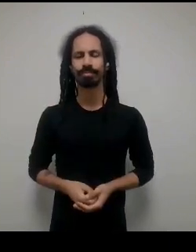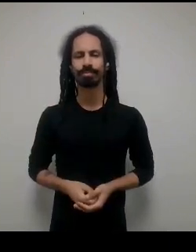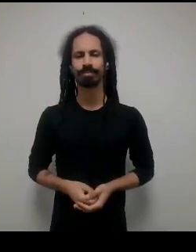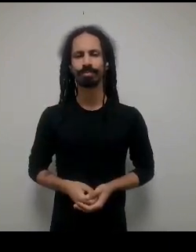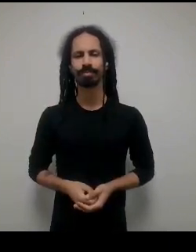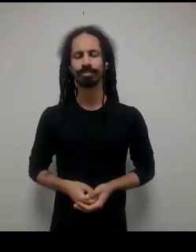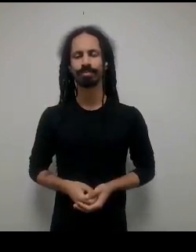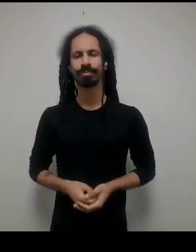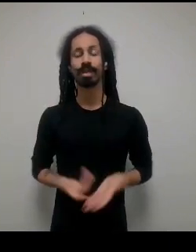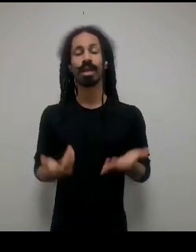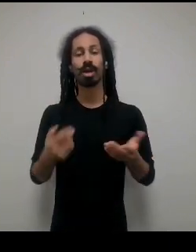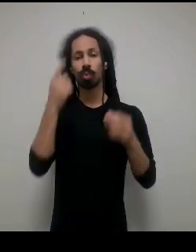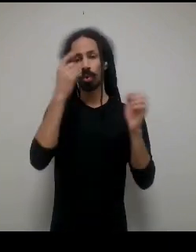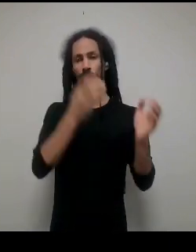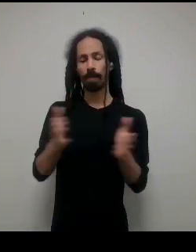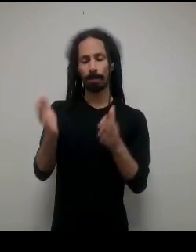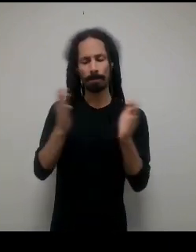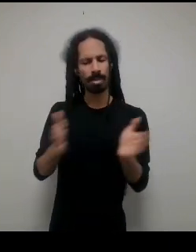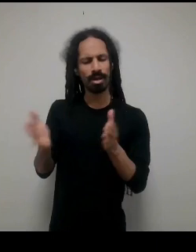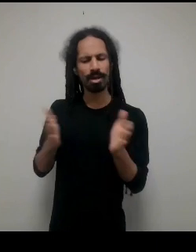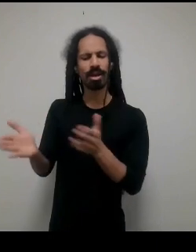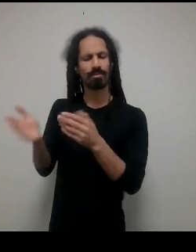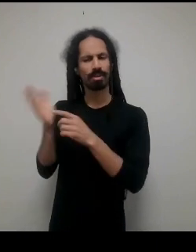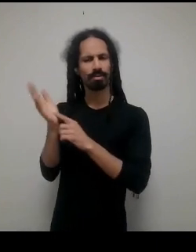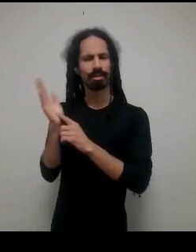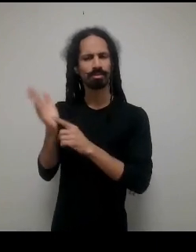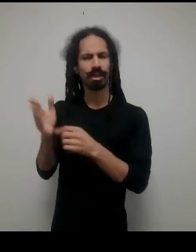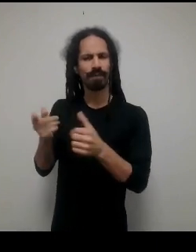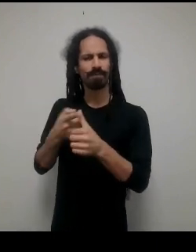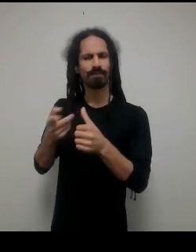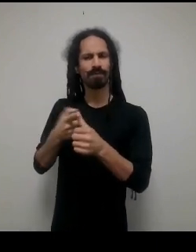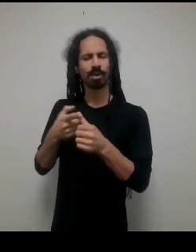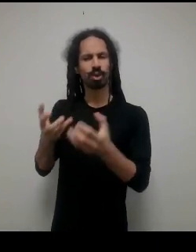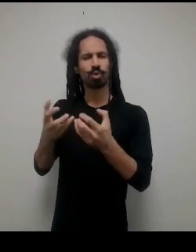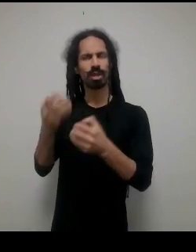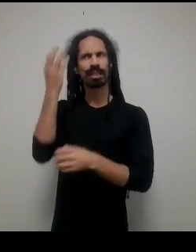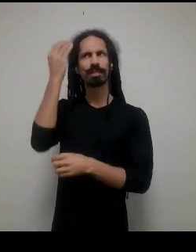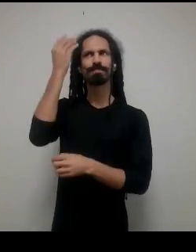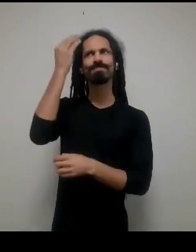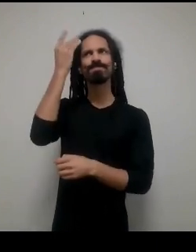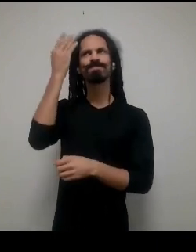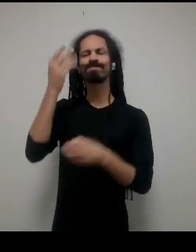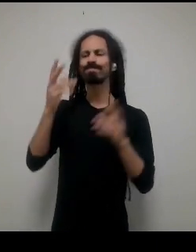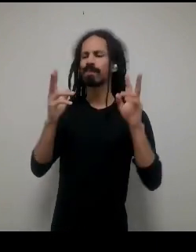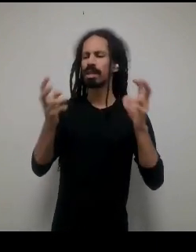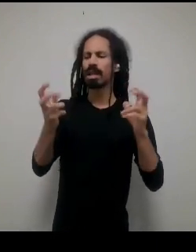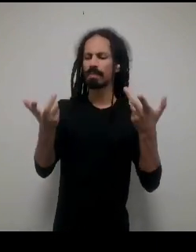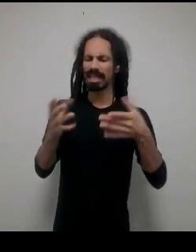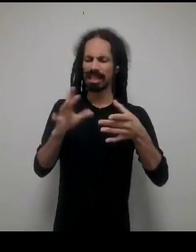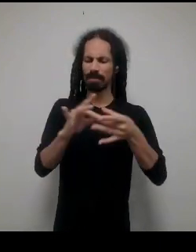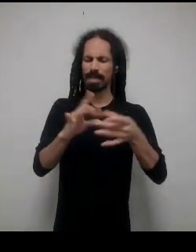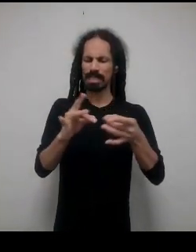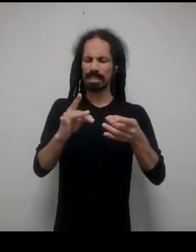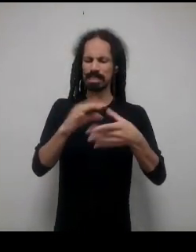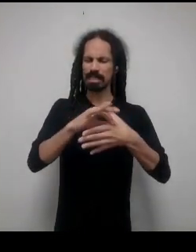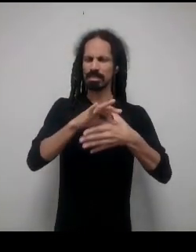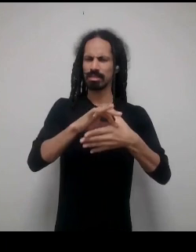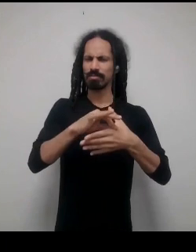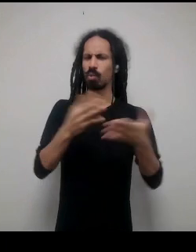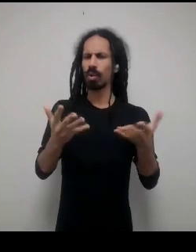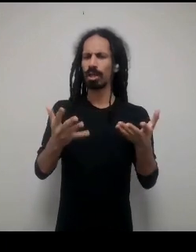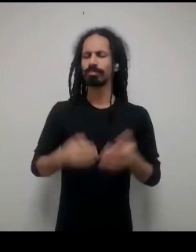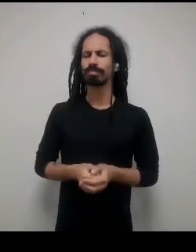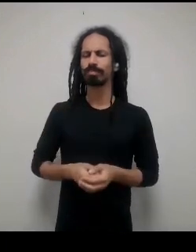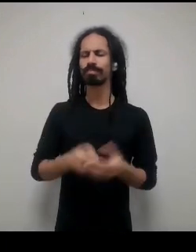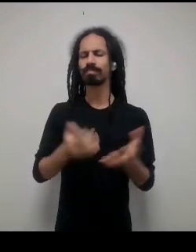When we're preparing a presentation, we want to first of all consider the message that we're going to communicate. And we want to consider